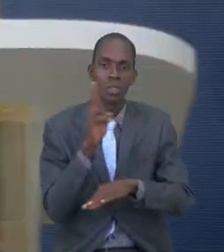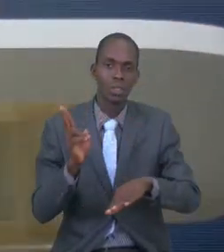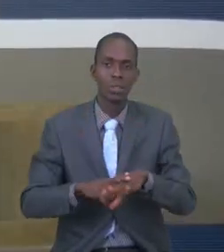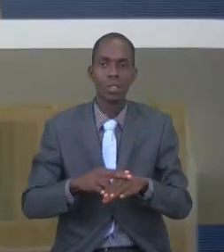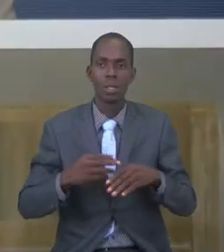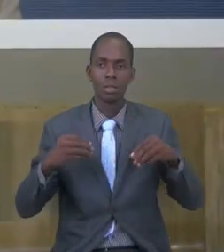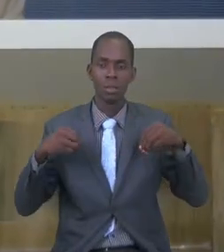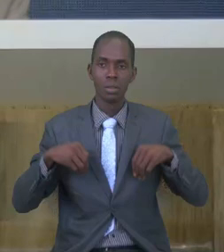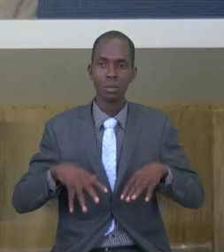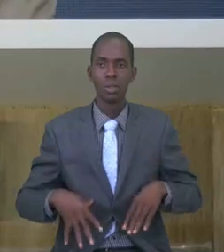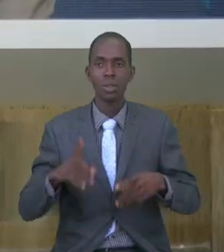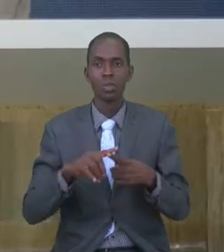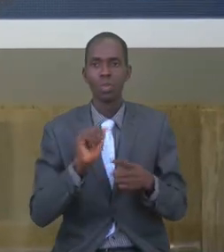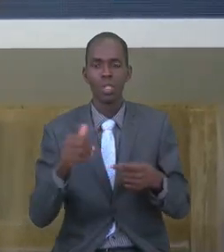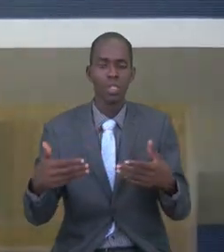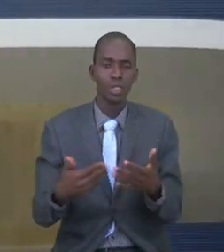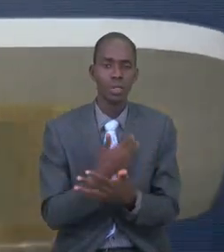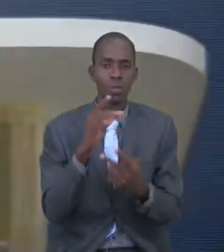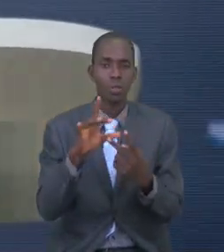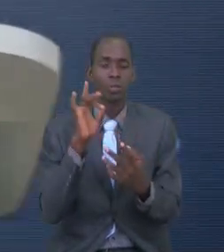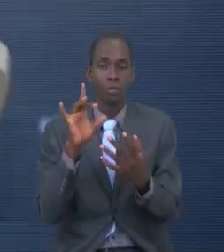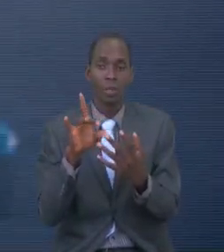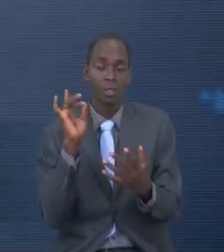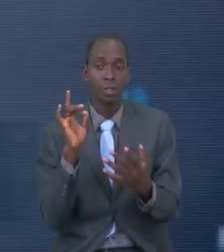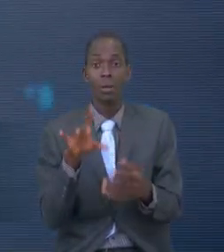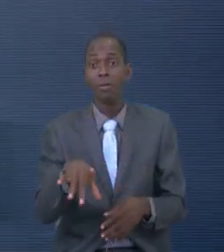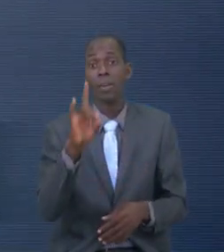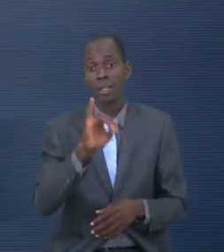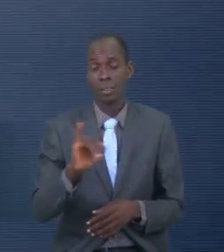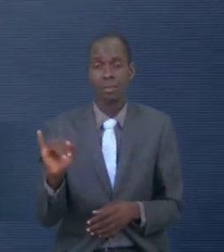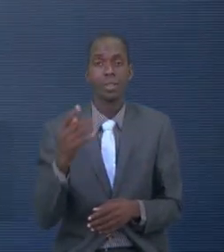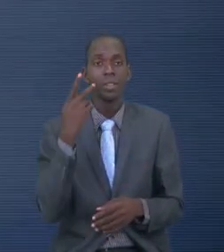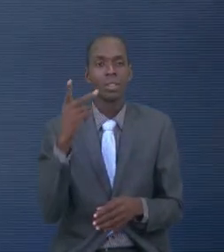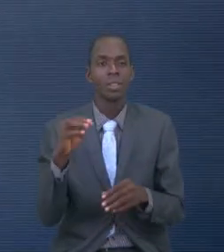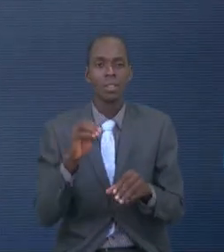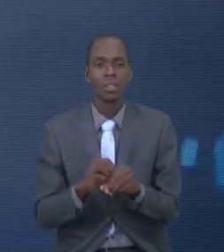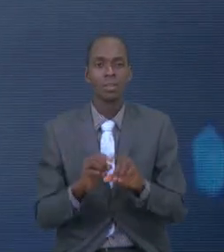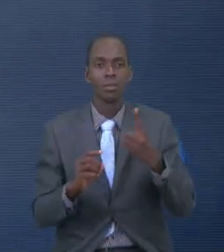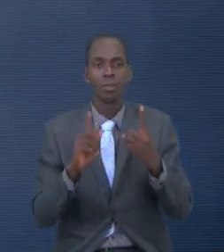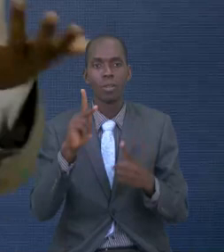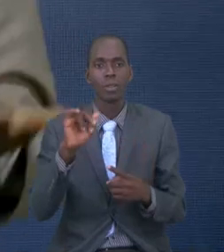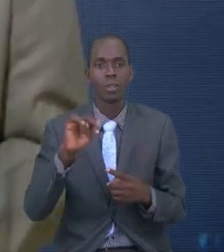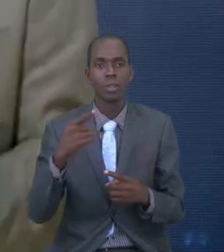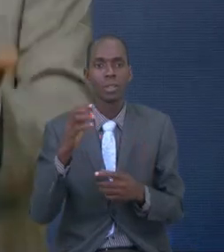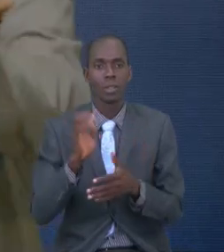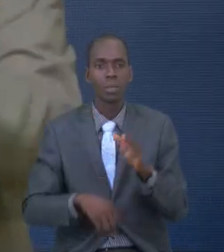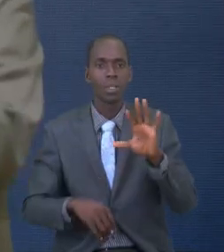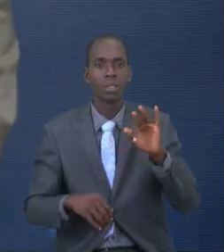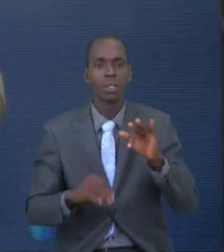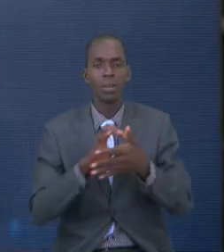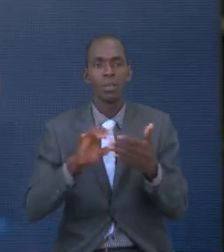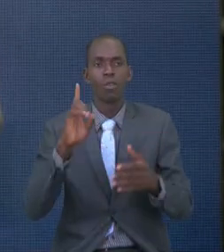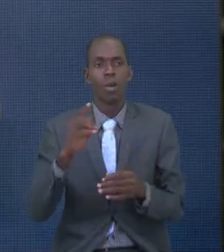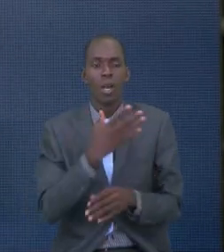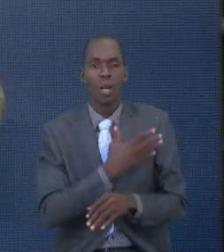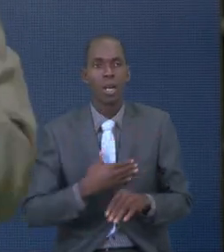a new discovery. I'm reading from 1 Kings chapter 19. I'm reading from verse 1. And Jezebel told,